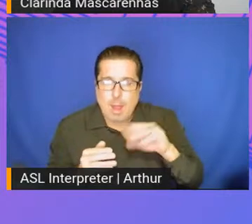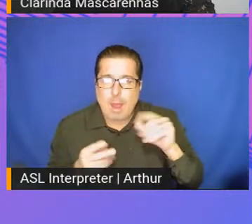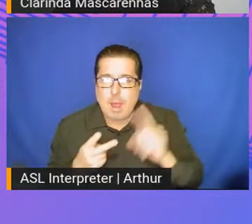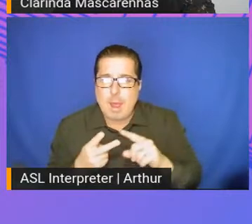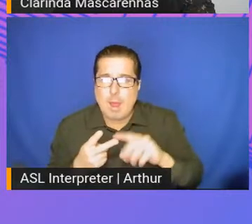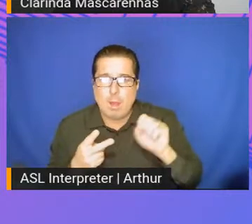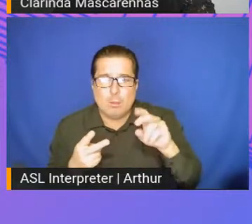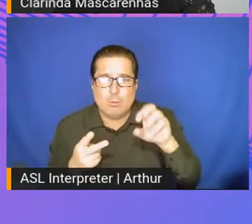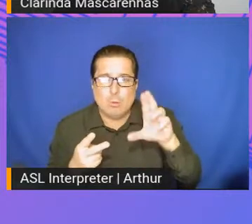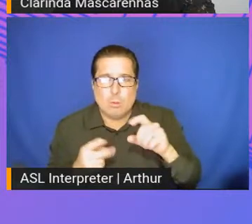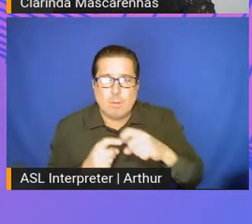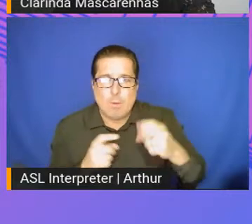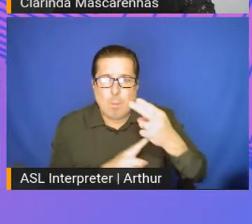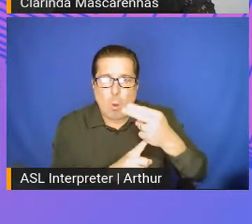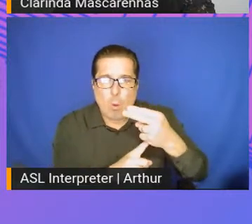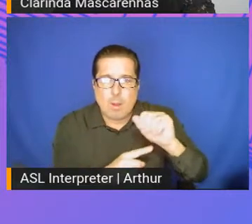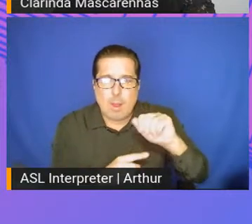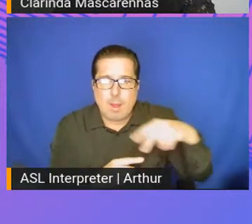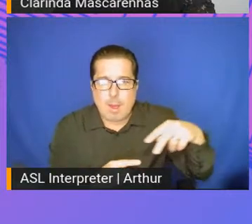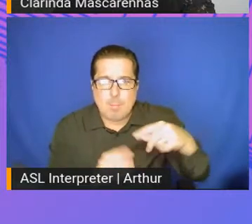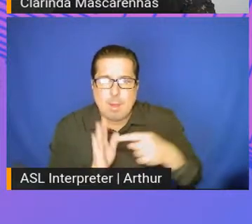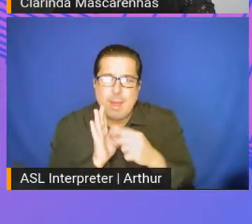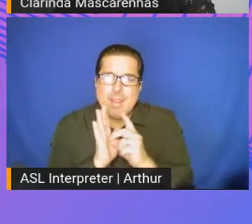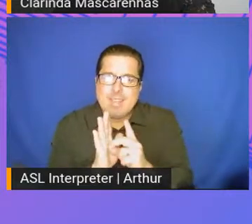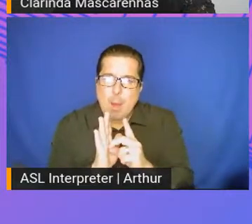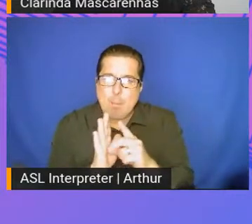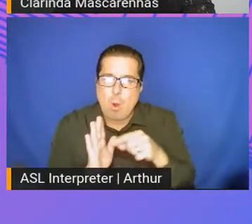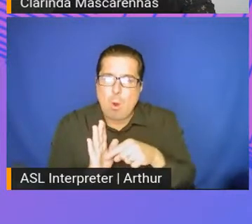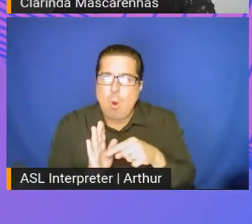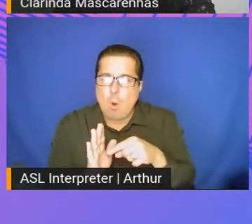hotel app demo Docker.conf.